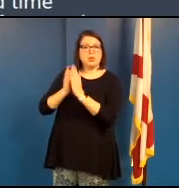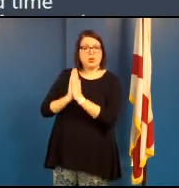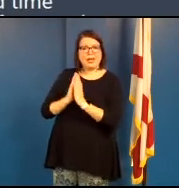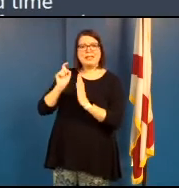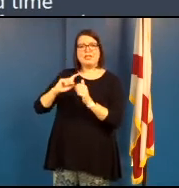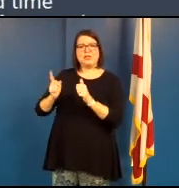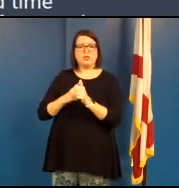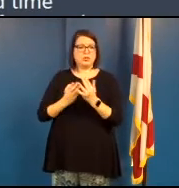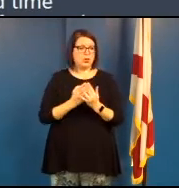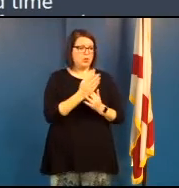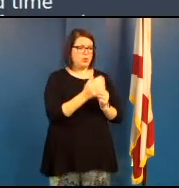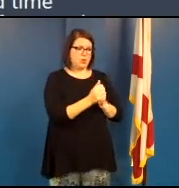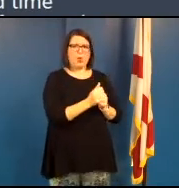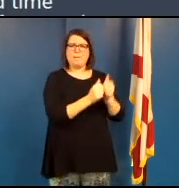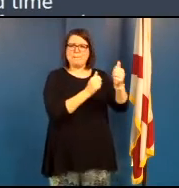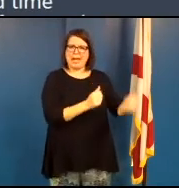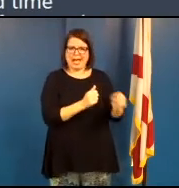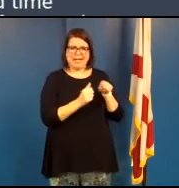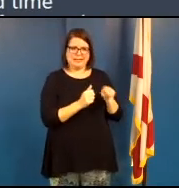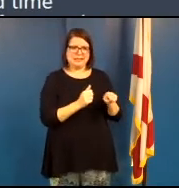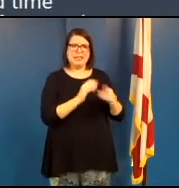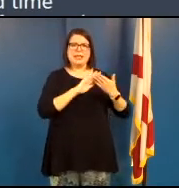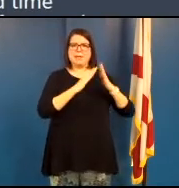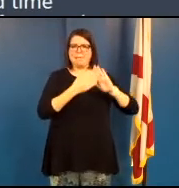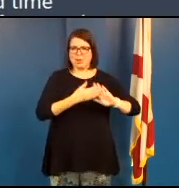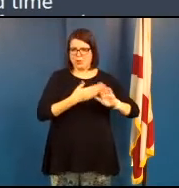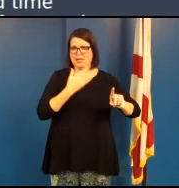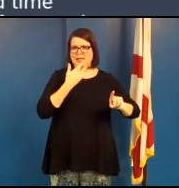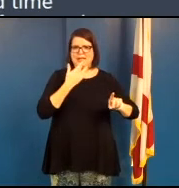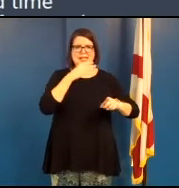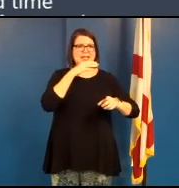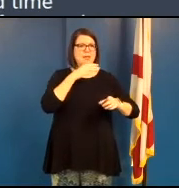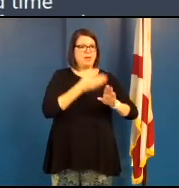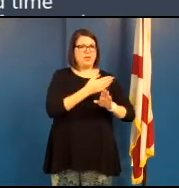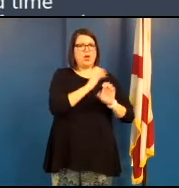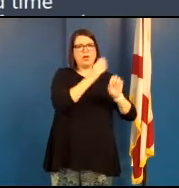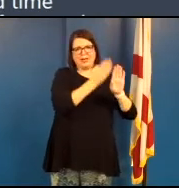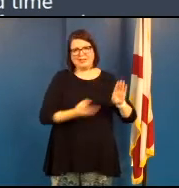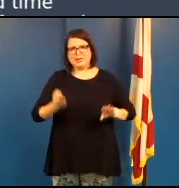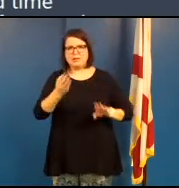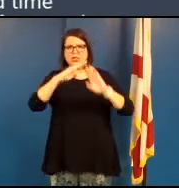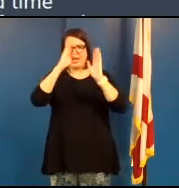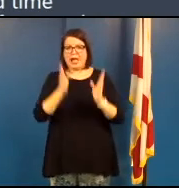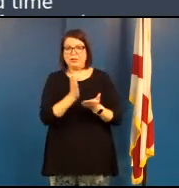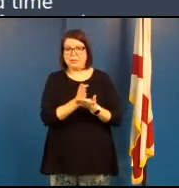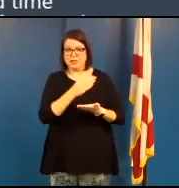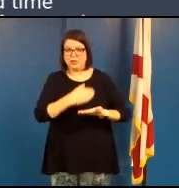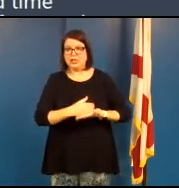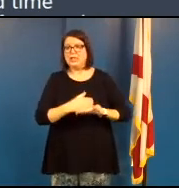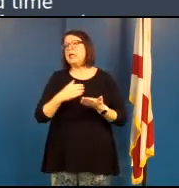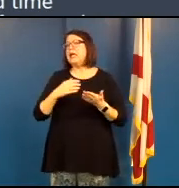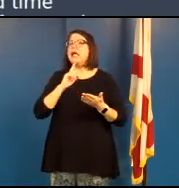committee of reference to be included in the House budget. It took up a lot of time in committee. Sometimes there were over 100 bills on these